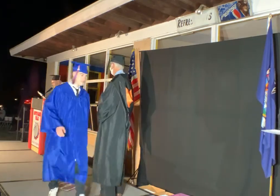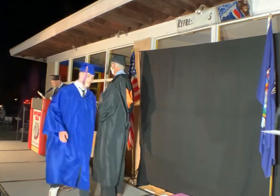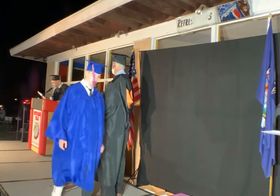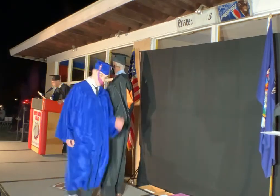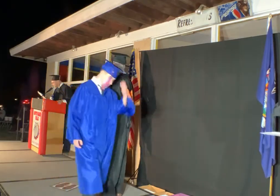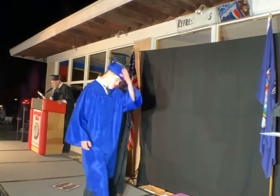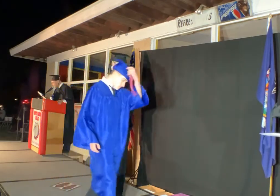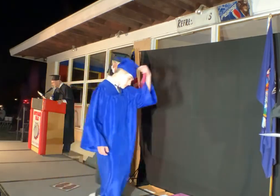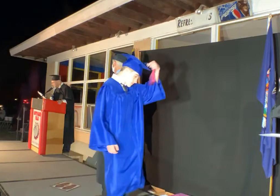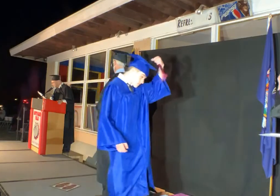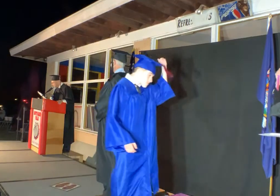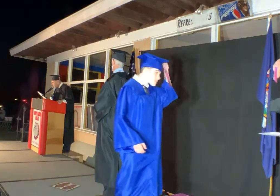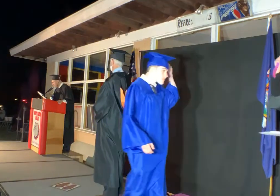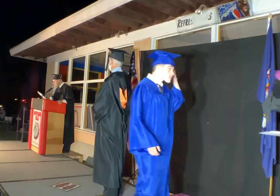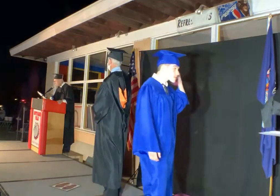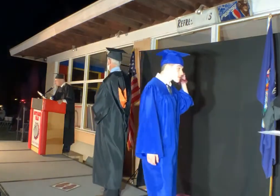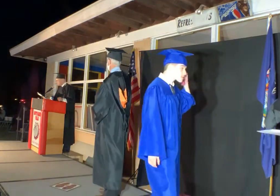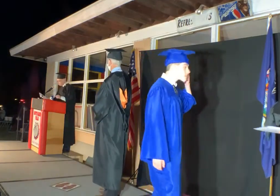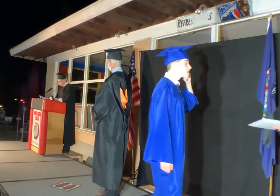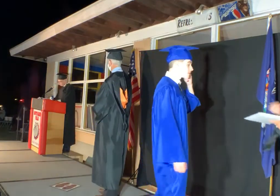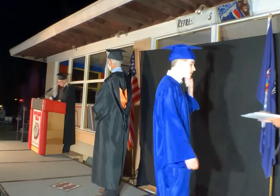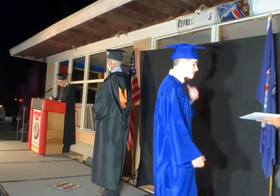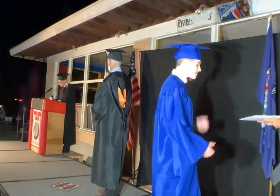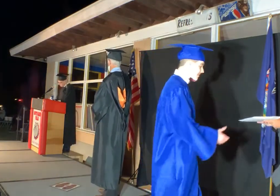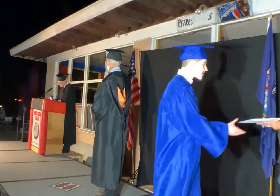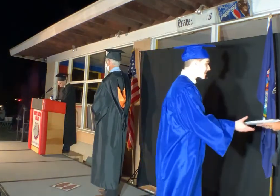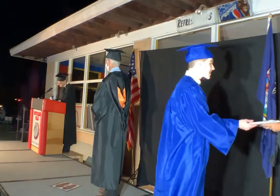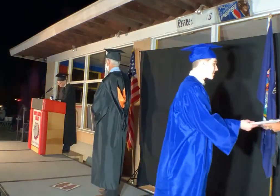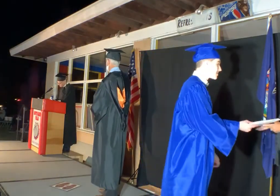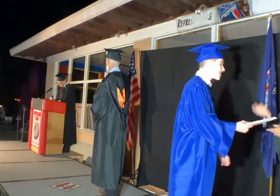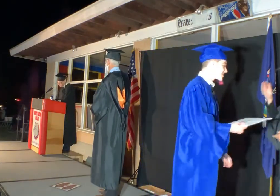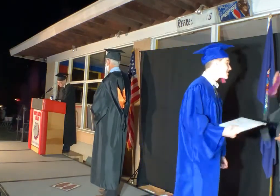Ashlyn Brene Crumb.